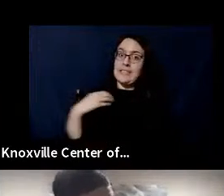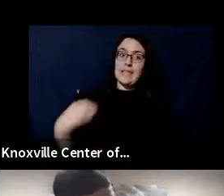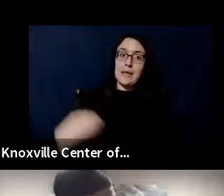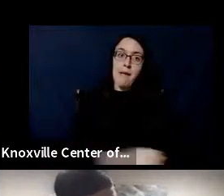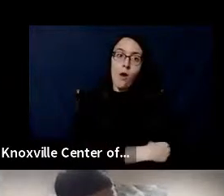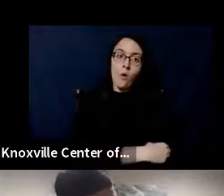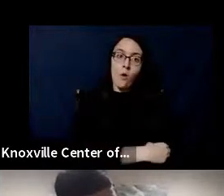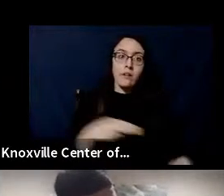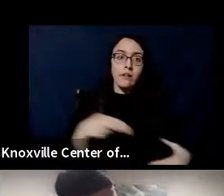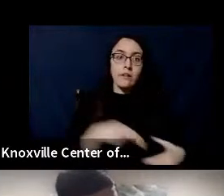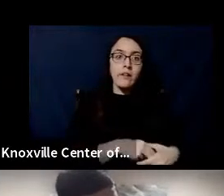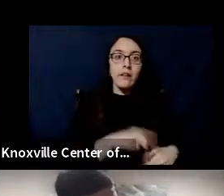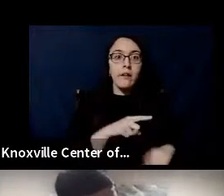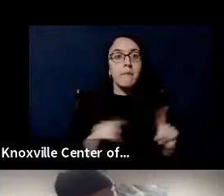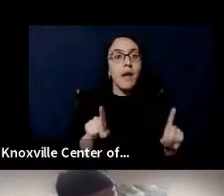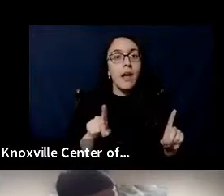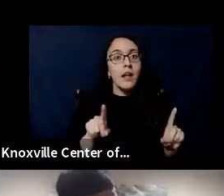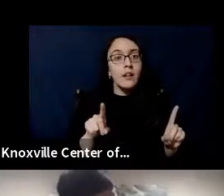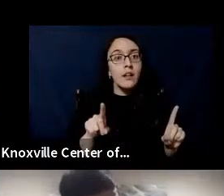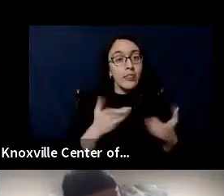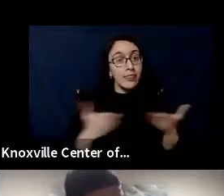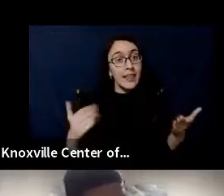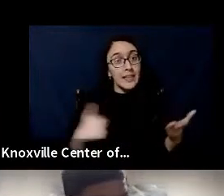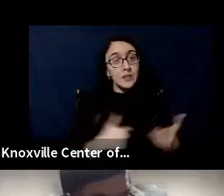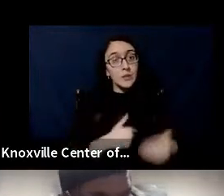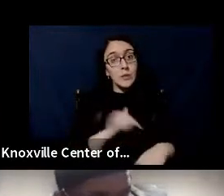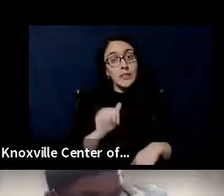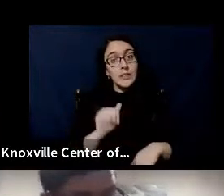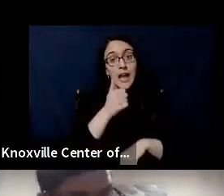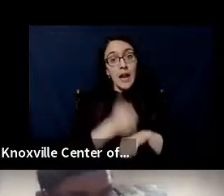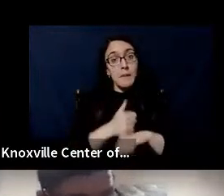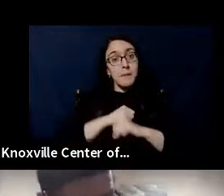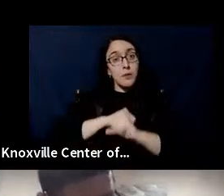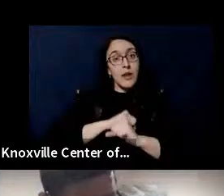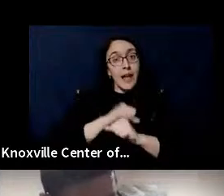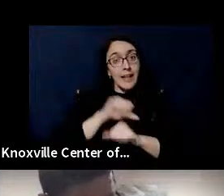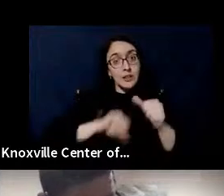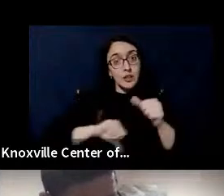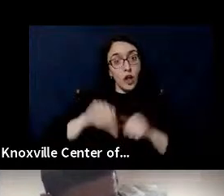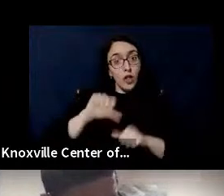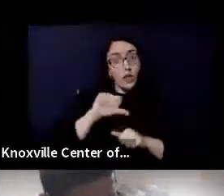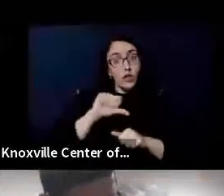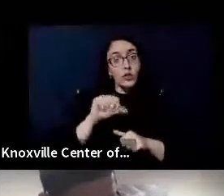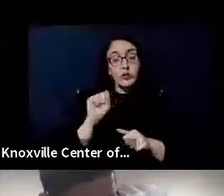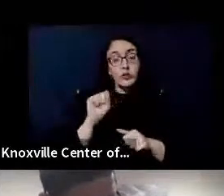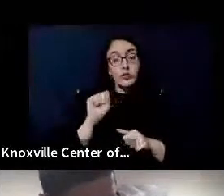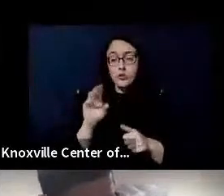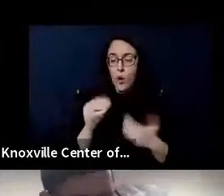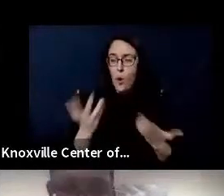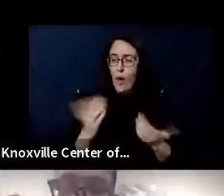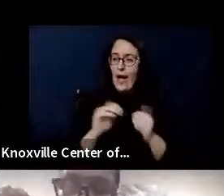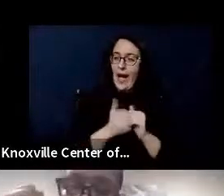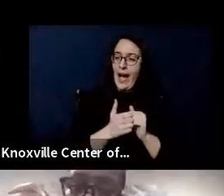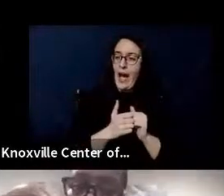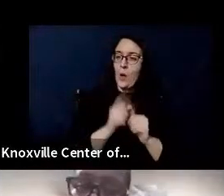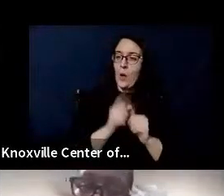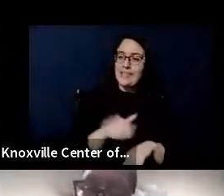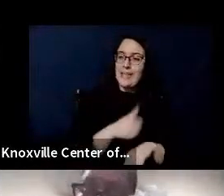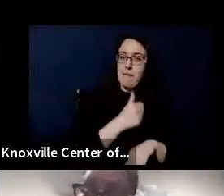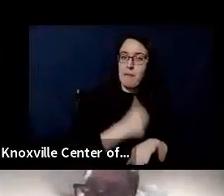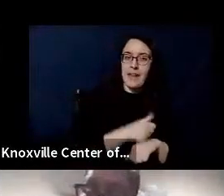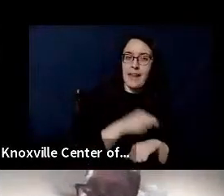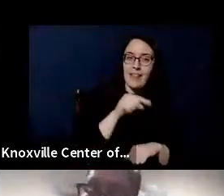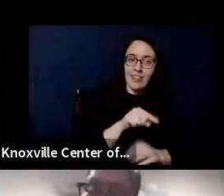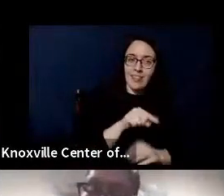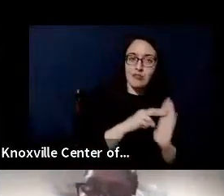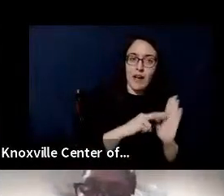place to protect each other. And so I guess to my colleagues is, how is implementing this regulation,